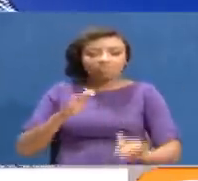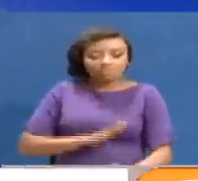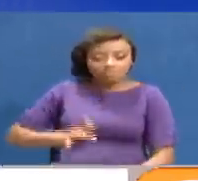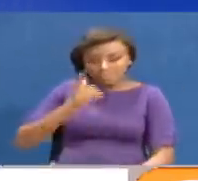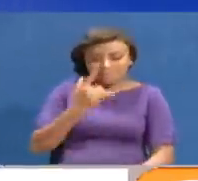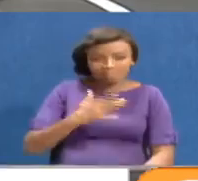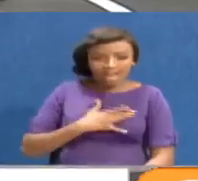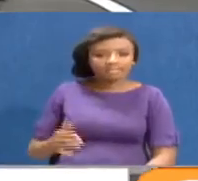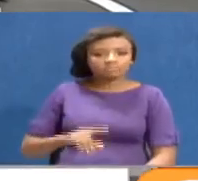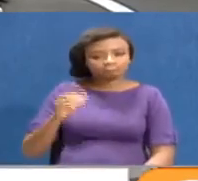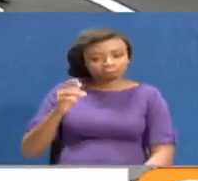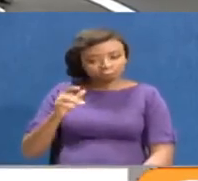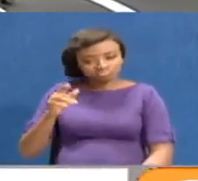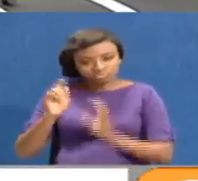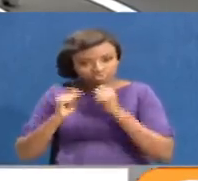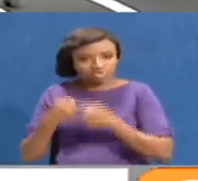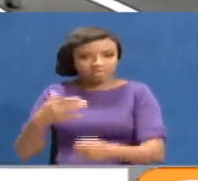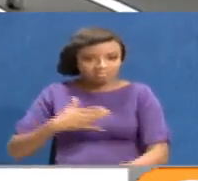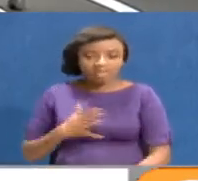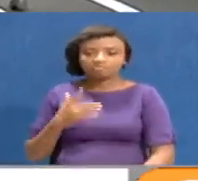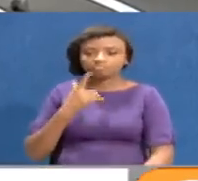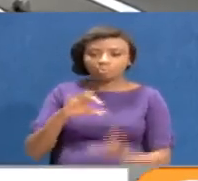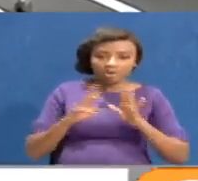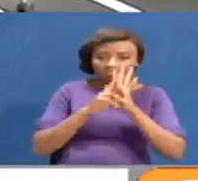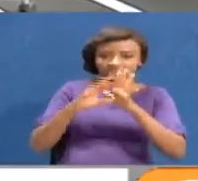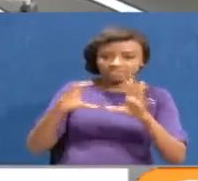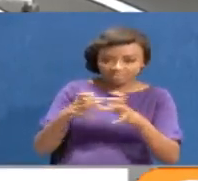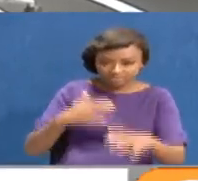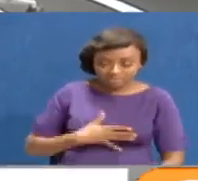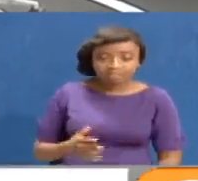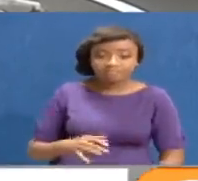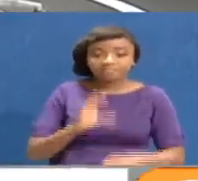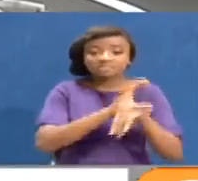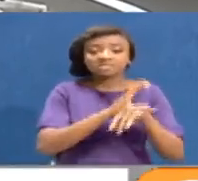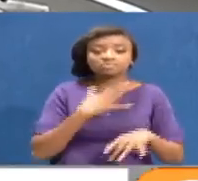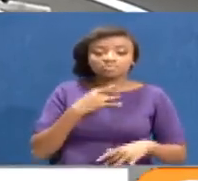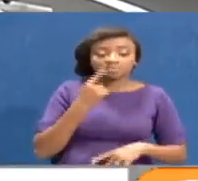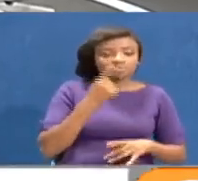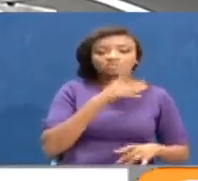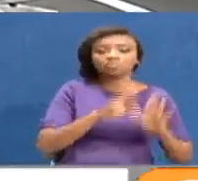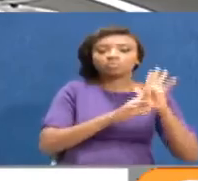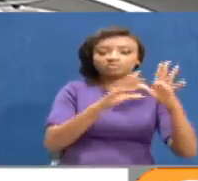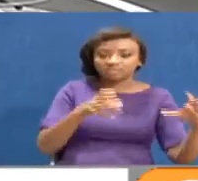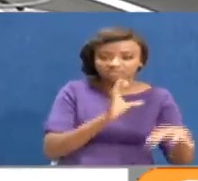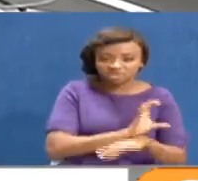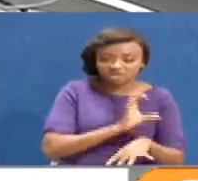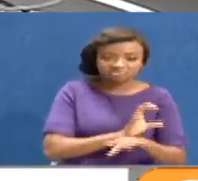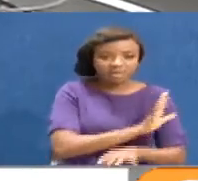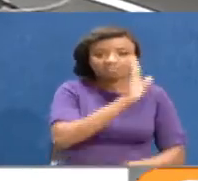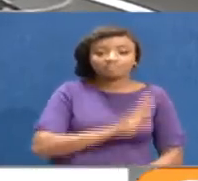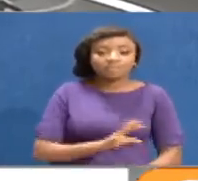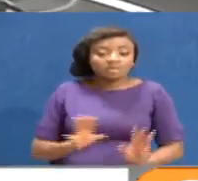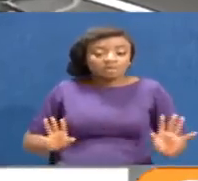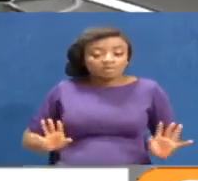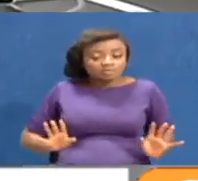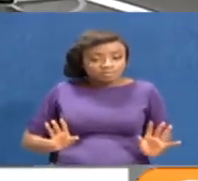region. We want to see who represent our party, yeah? Okay. The churches want to see who represents the church, yeah? So now,